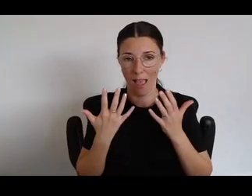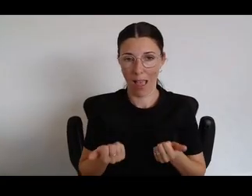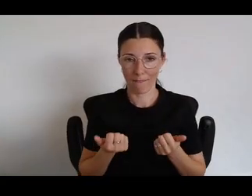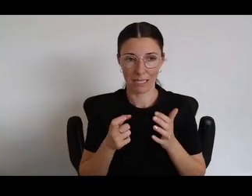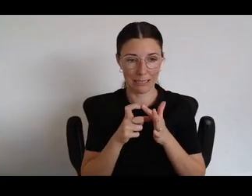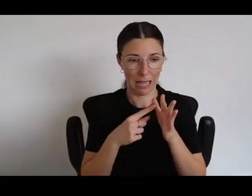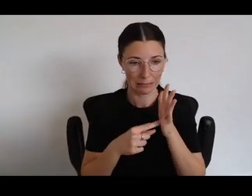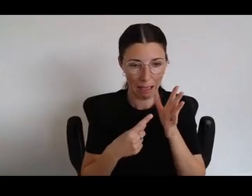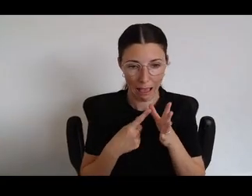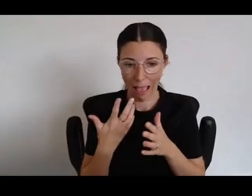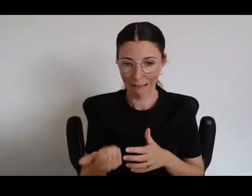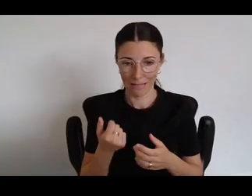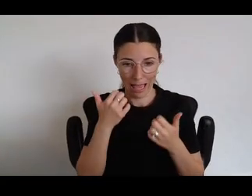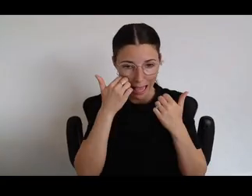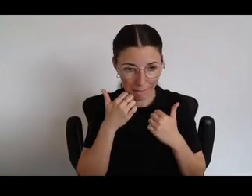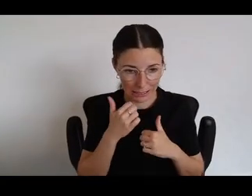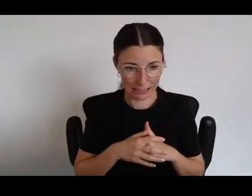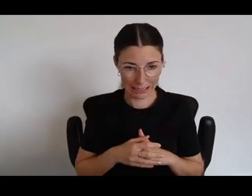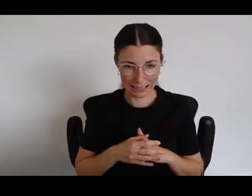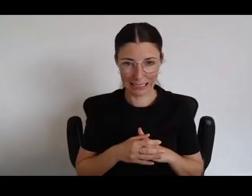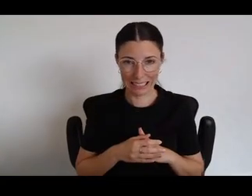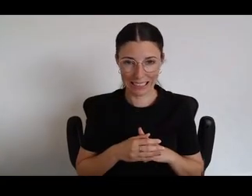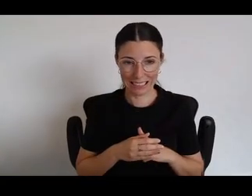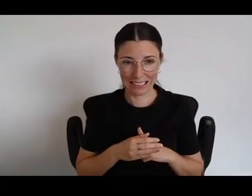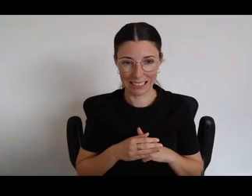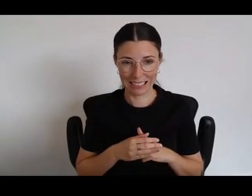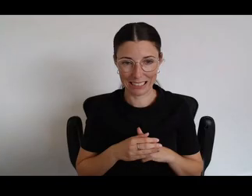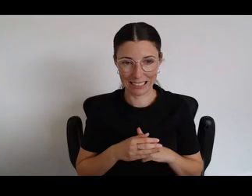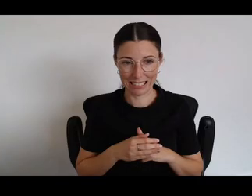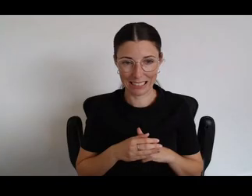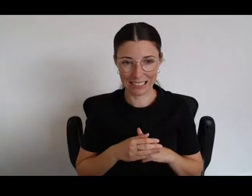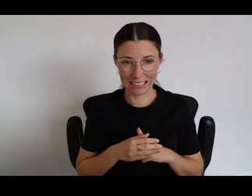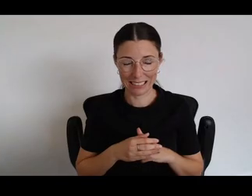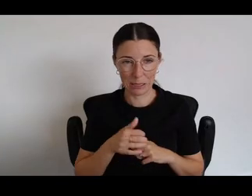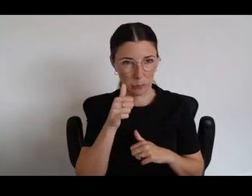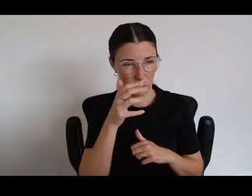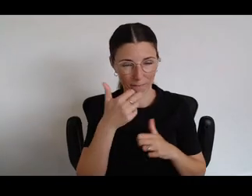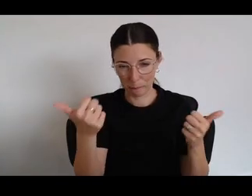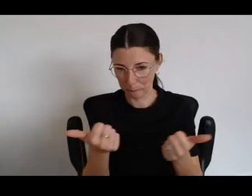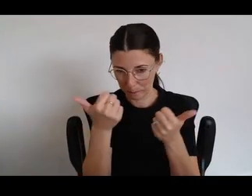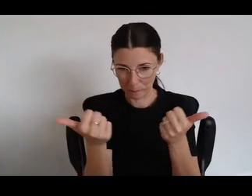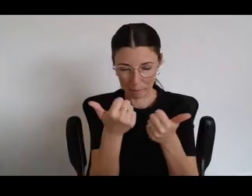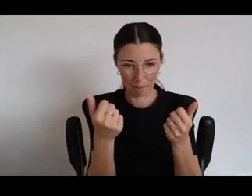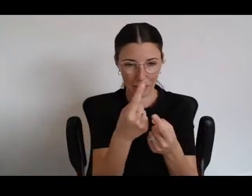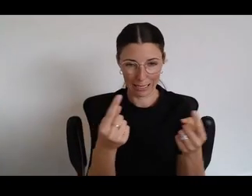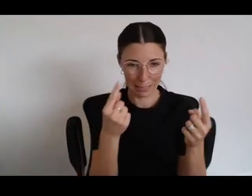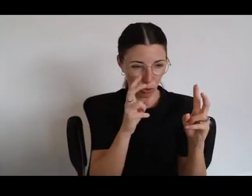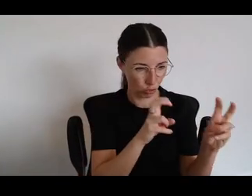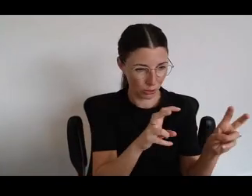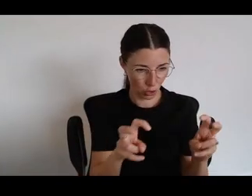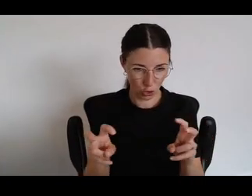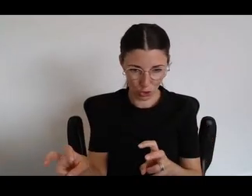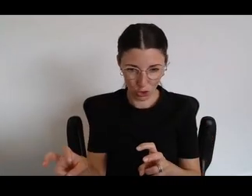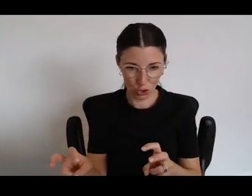and I'm not saying anything about the number of academic research journal articles that have been published, follow exactly the same trend,